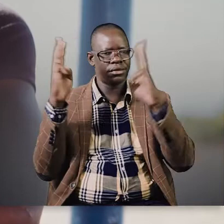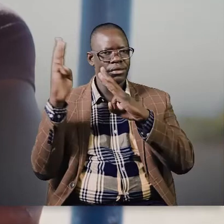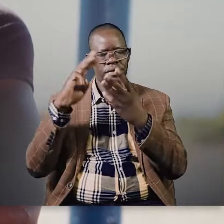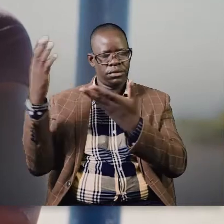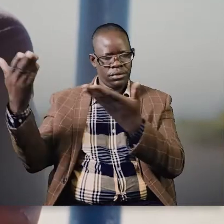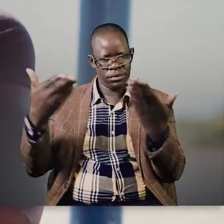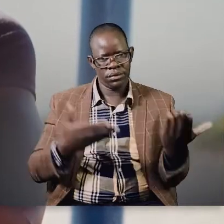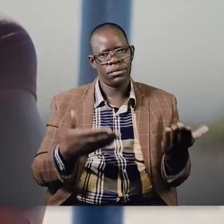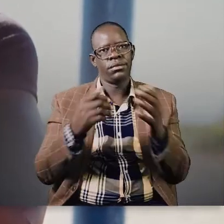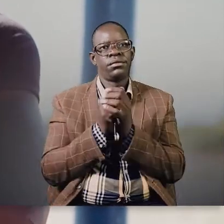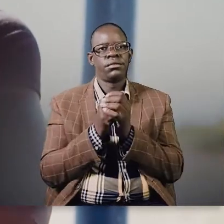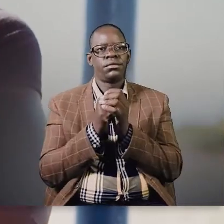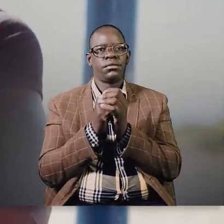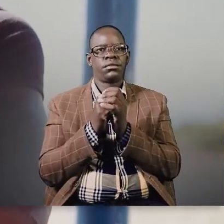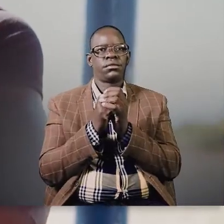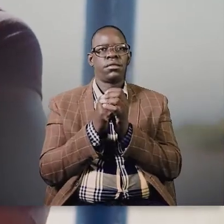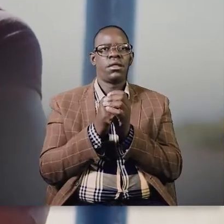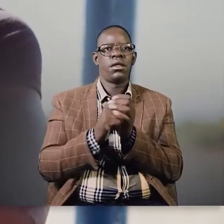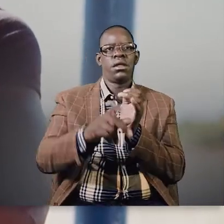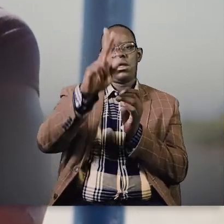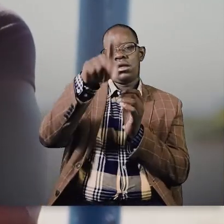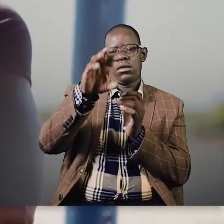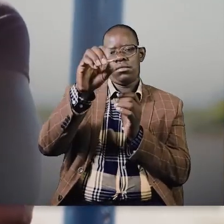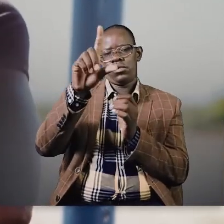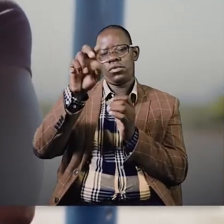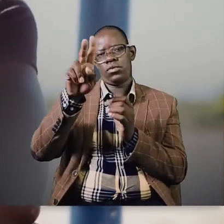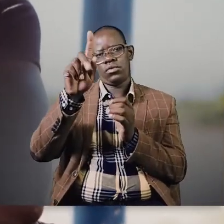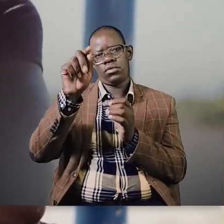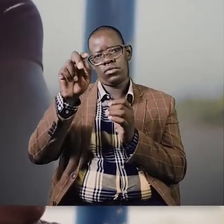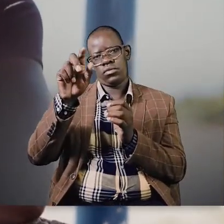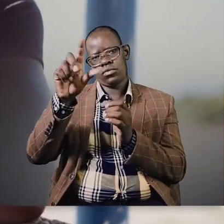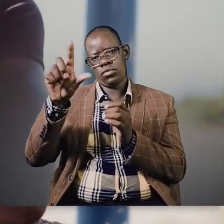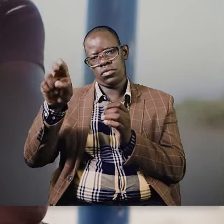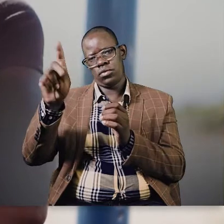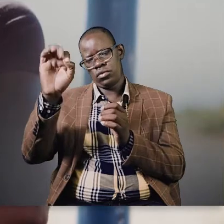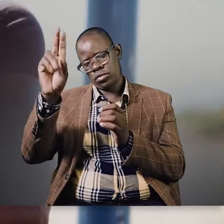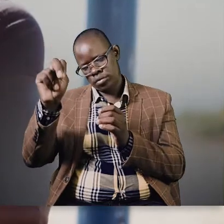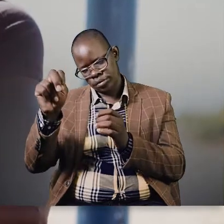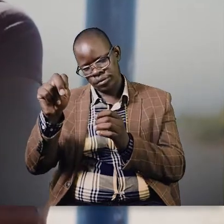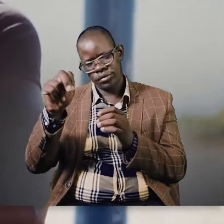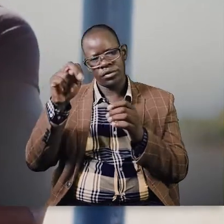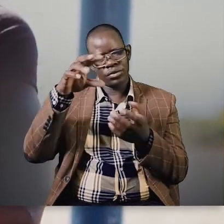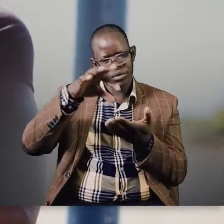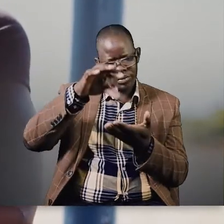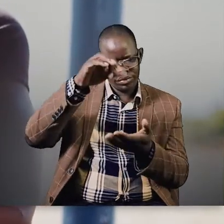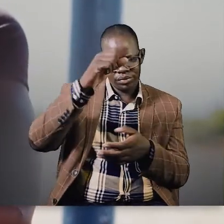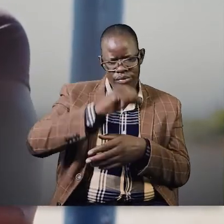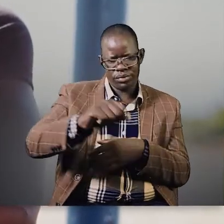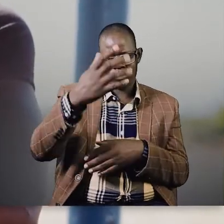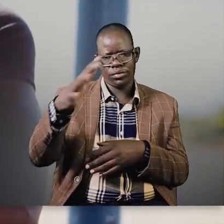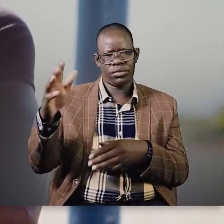guys. Hi. Now, pollution itself is described as human activities that cause the poisoning of